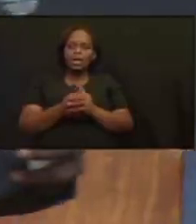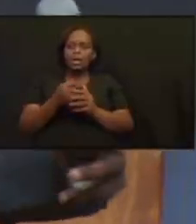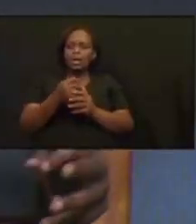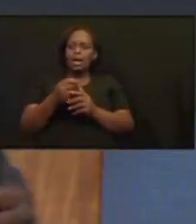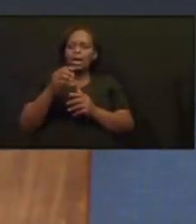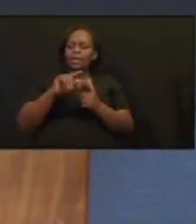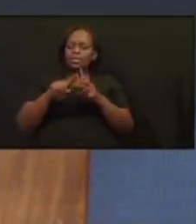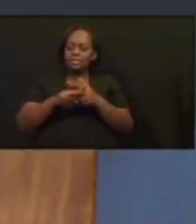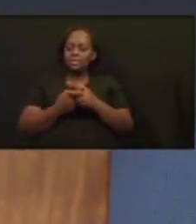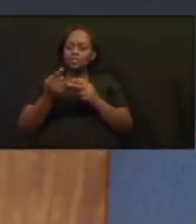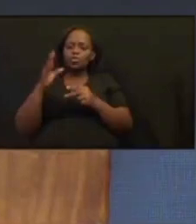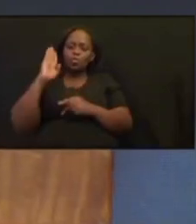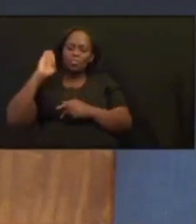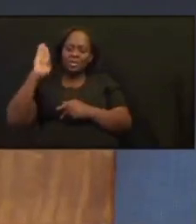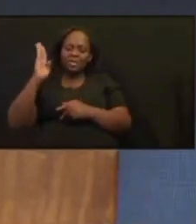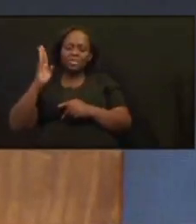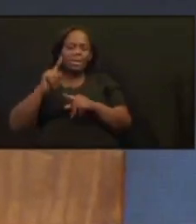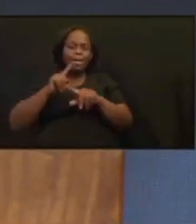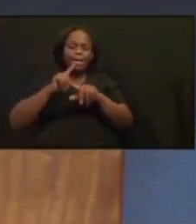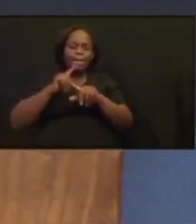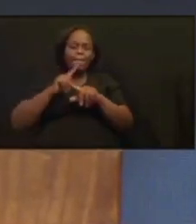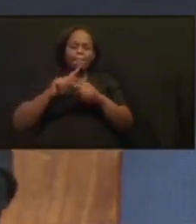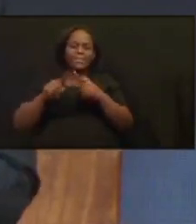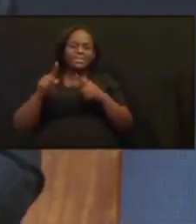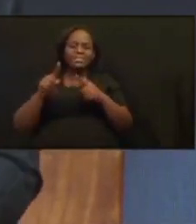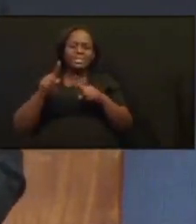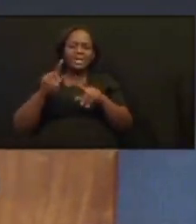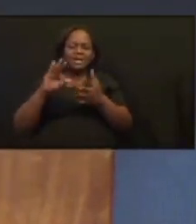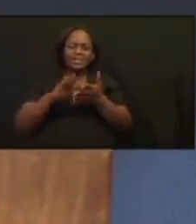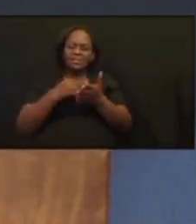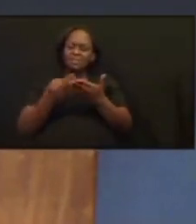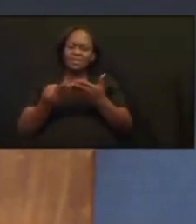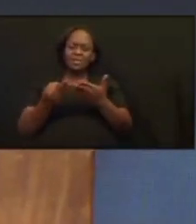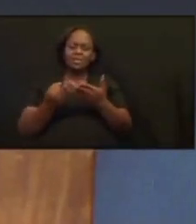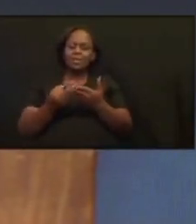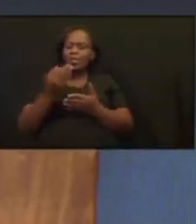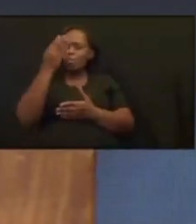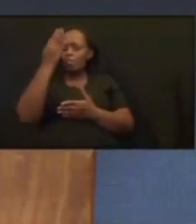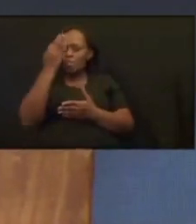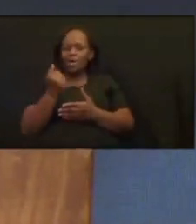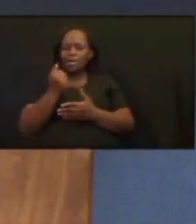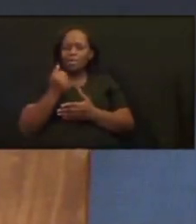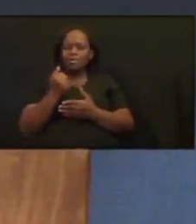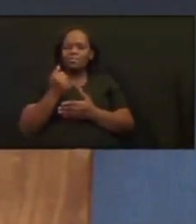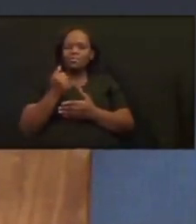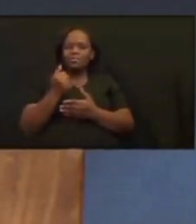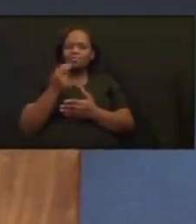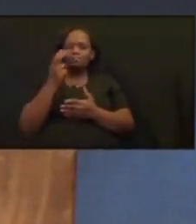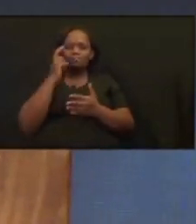and I don't know what I'm doing, because you have lost your bishopric.